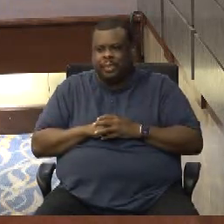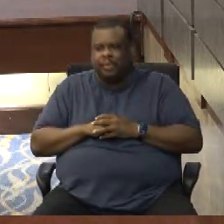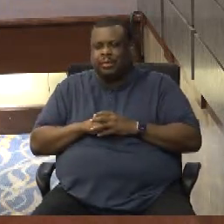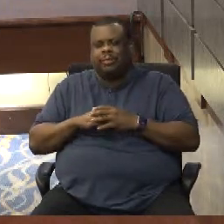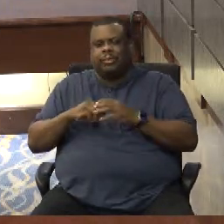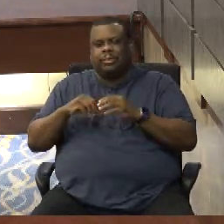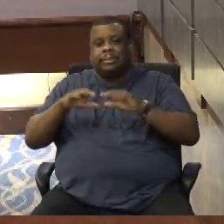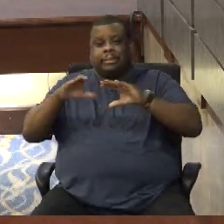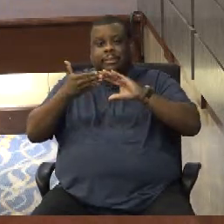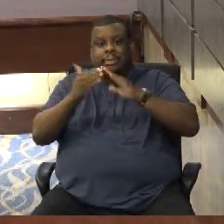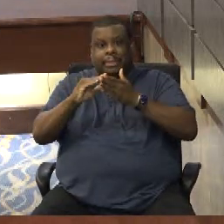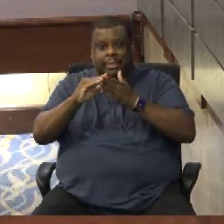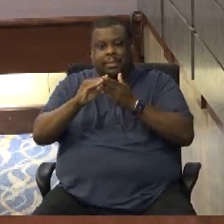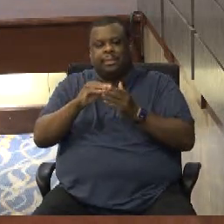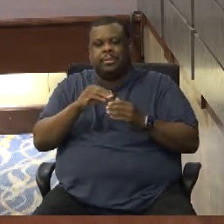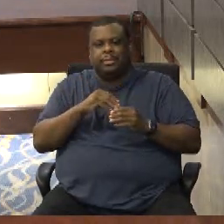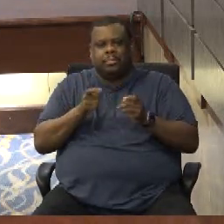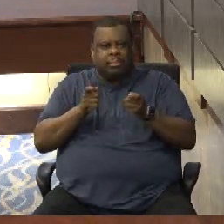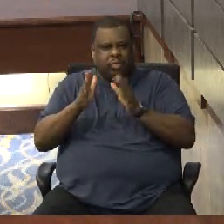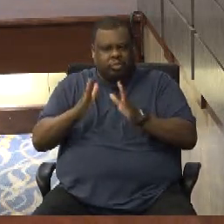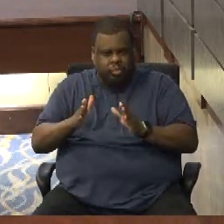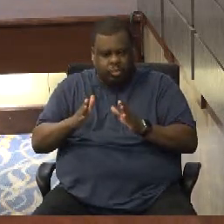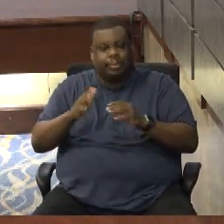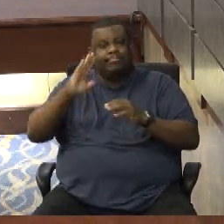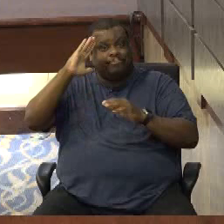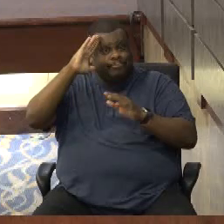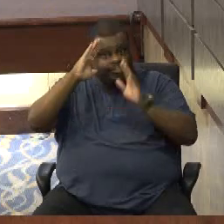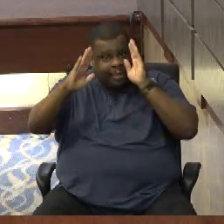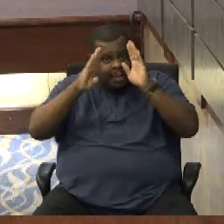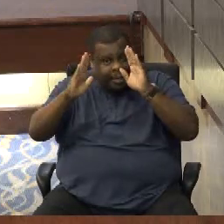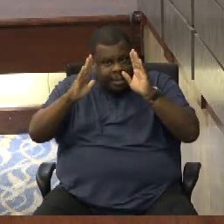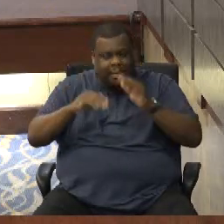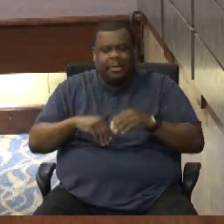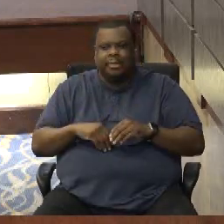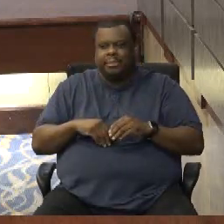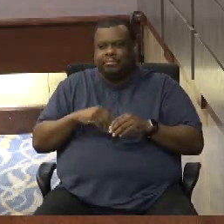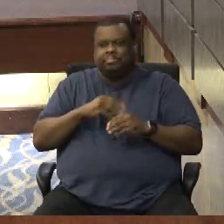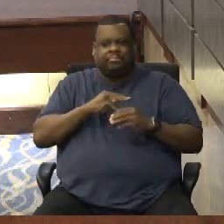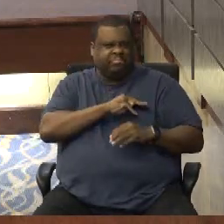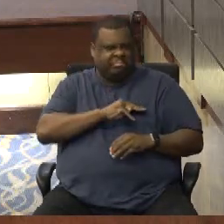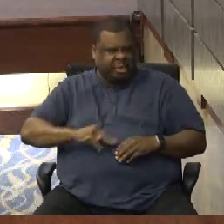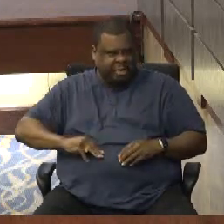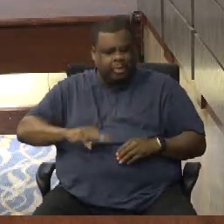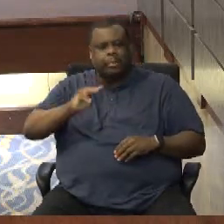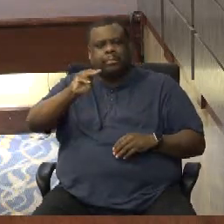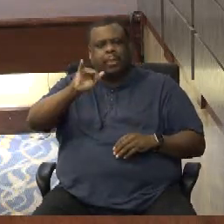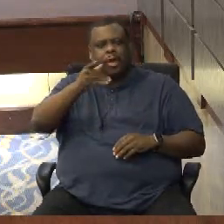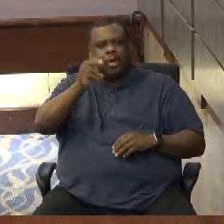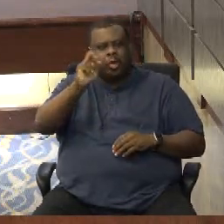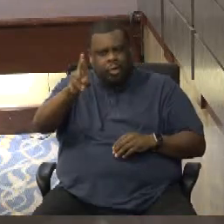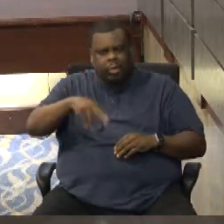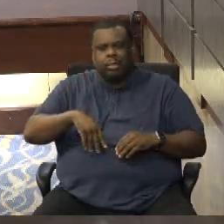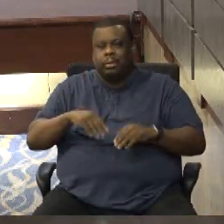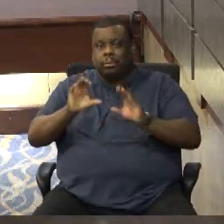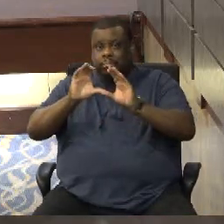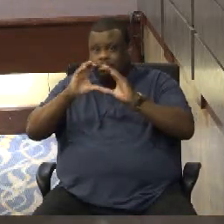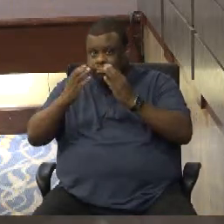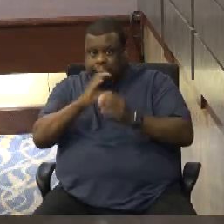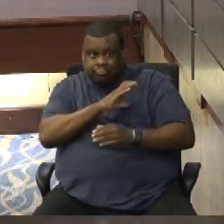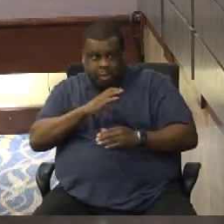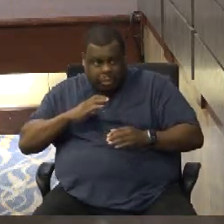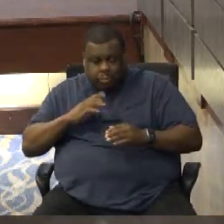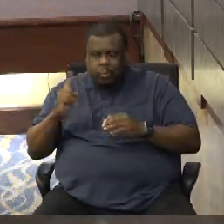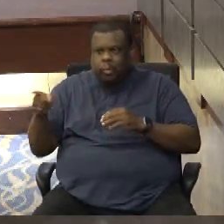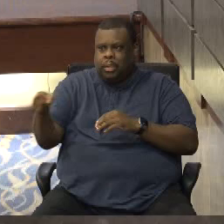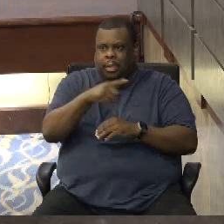Manager, Deidre Emerson. Good afternoon, Mayor and Council. And Mayor, that just showed you the power of your words because everyone was about to